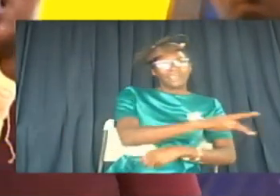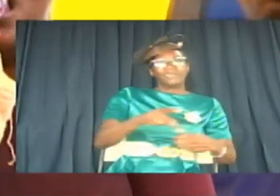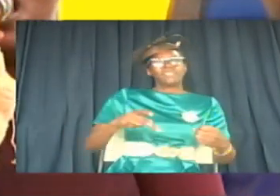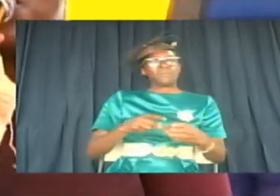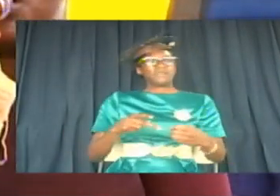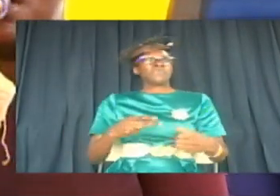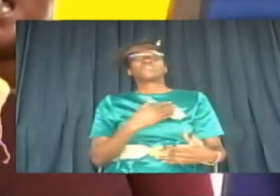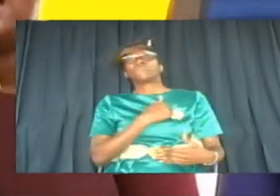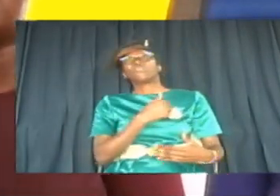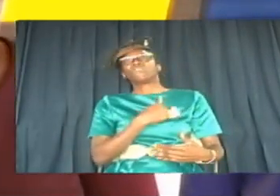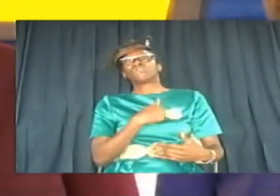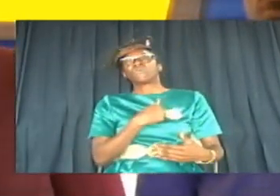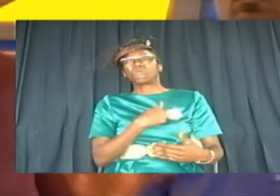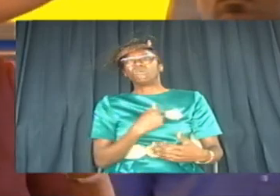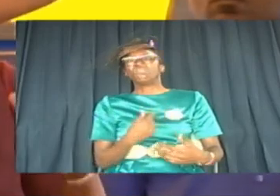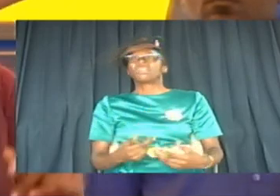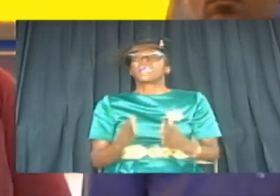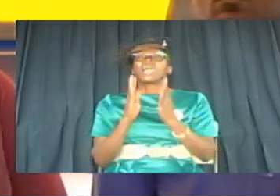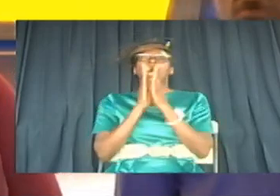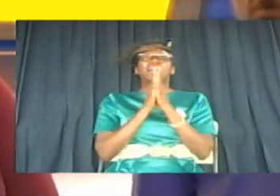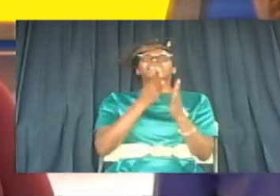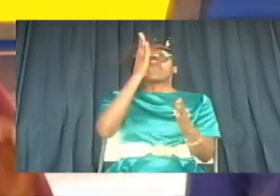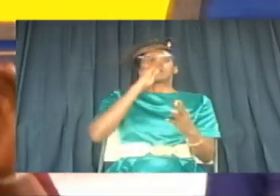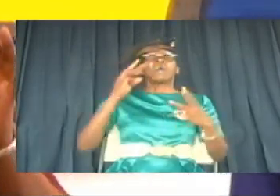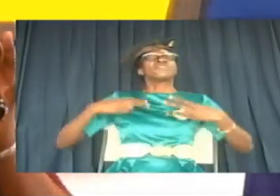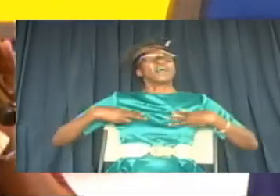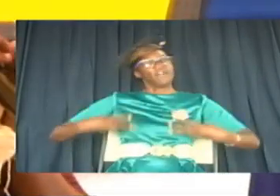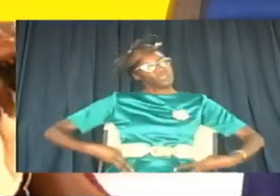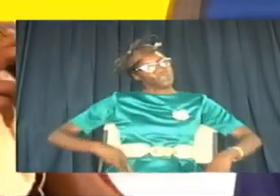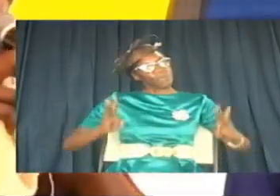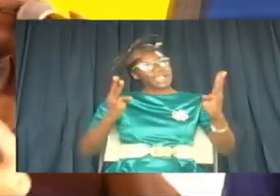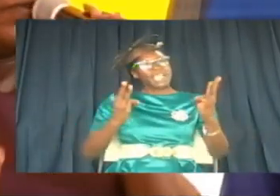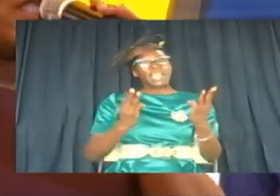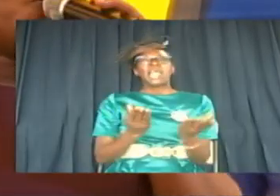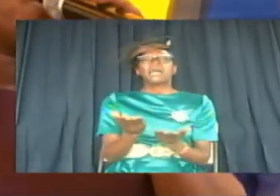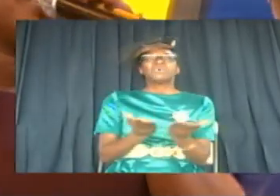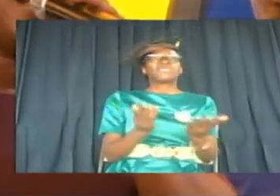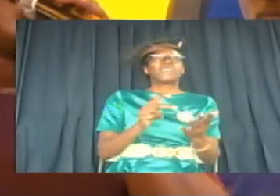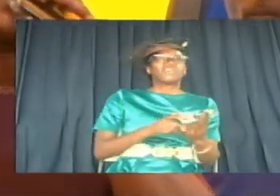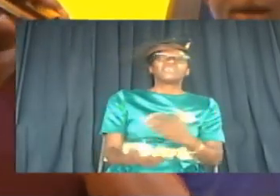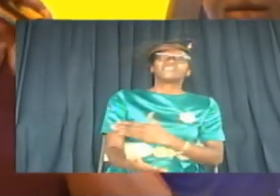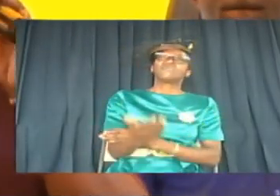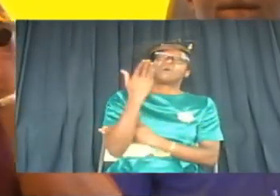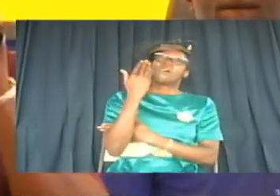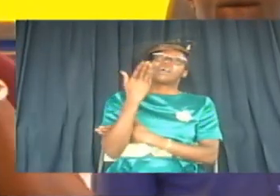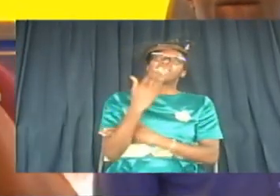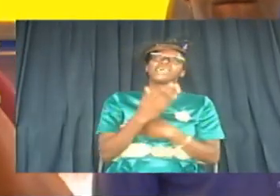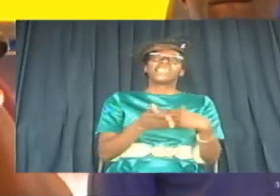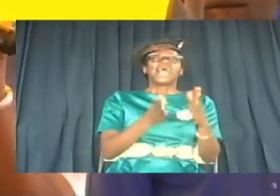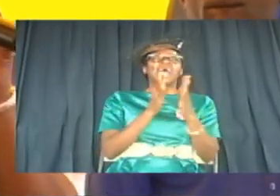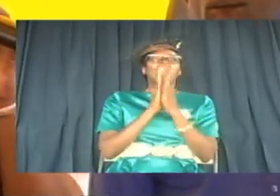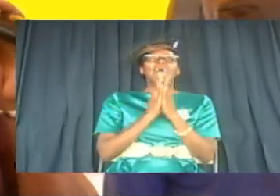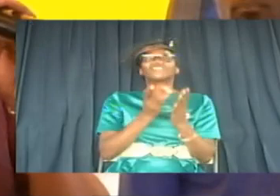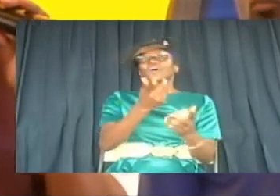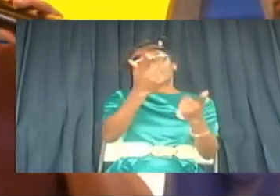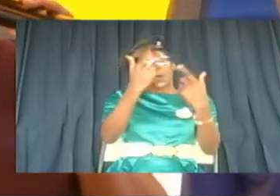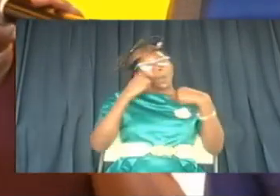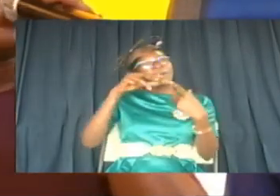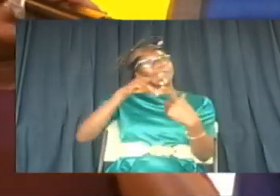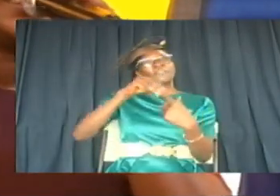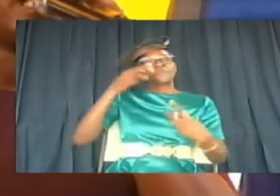souls. We're going to be asking God to have his way in this service this morning. We're going to ask God to come down in a special